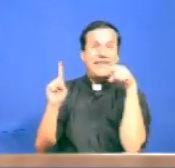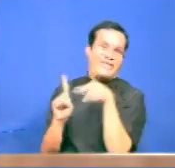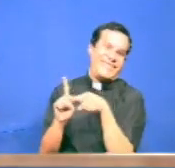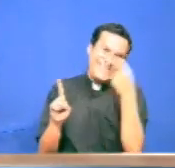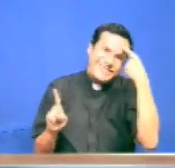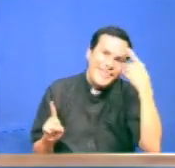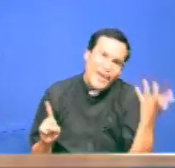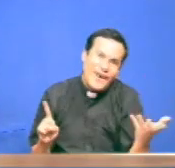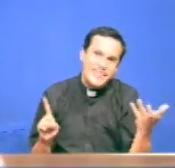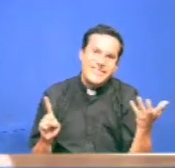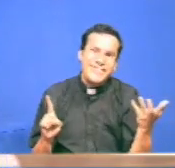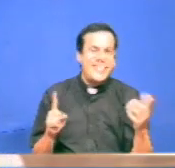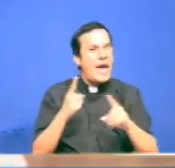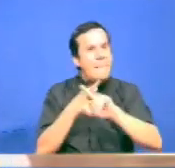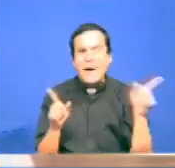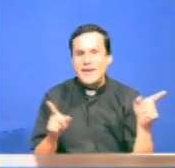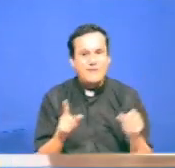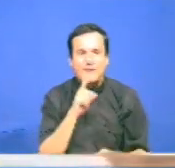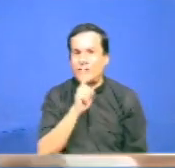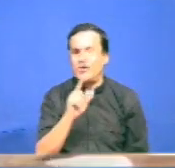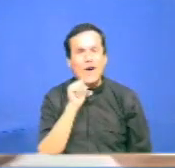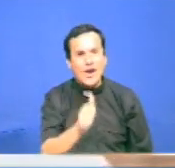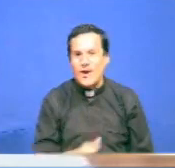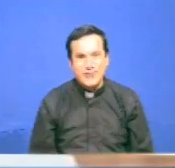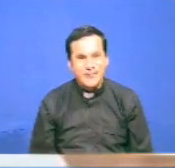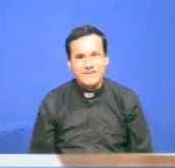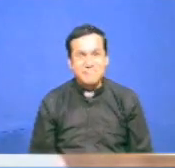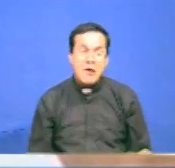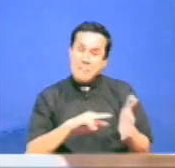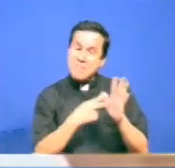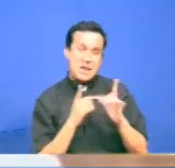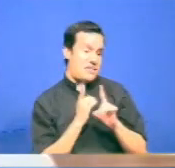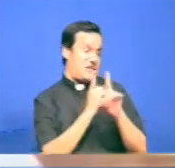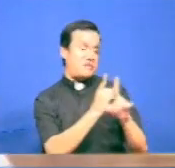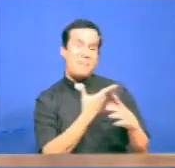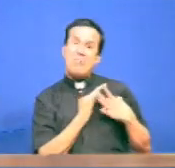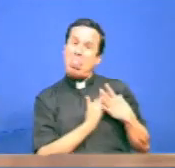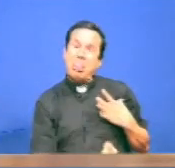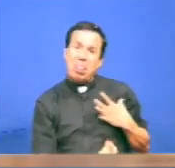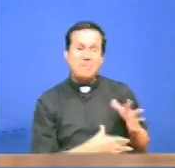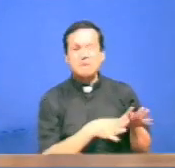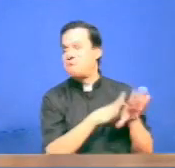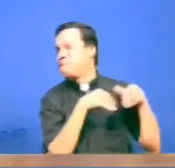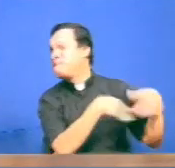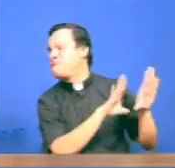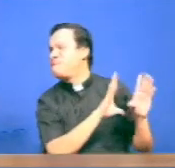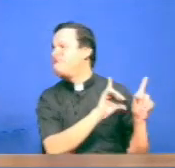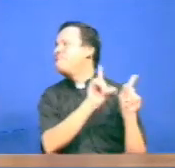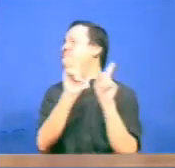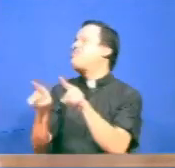But they realized that was not the case. Though they are discouraged and they start to walk away. As they walk